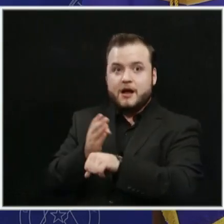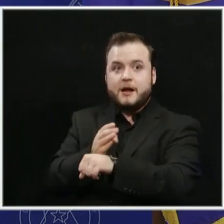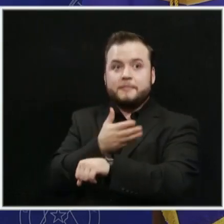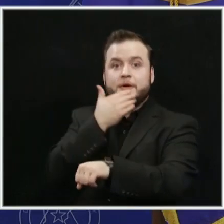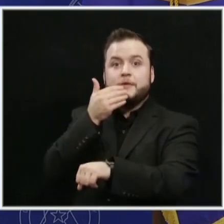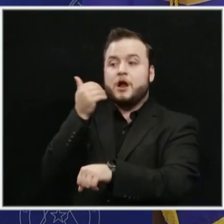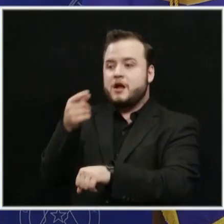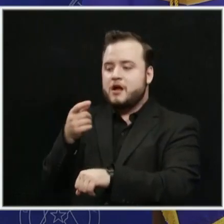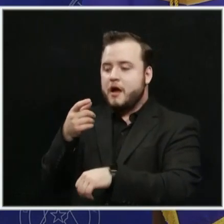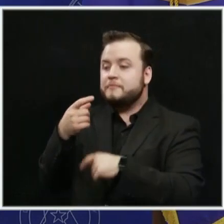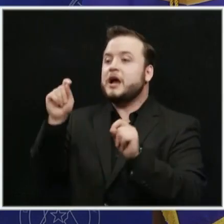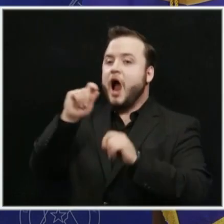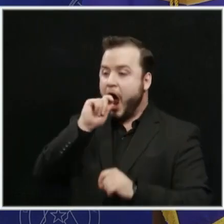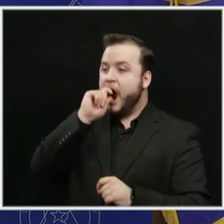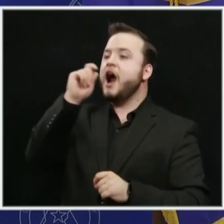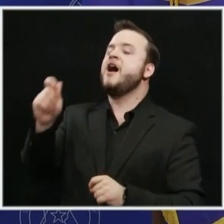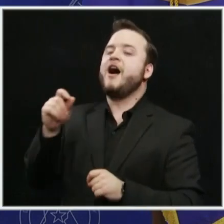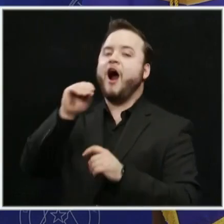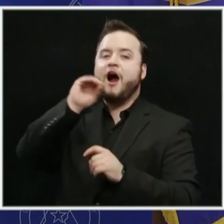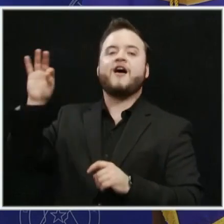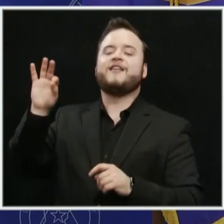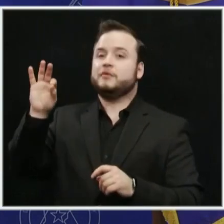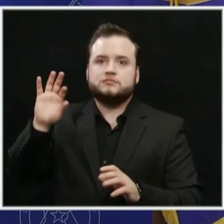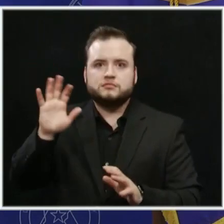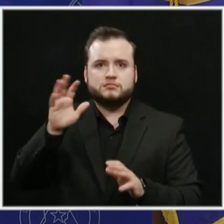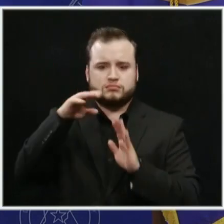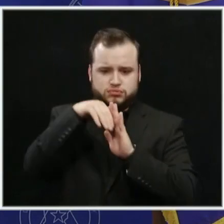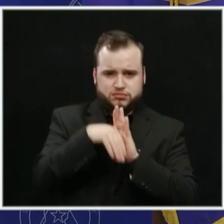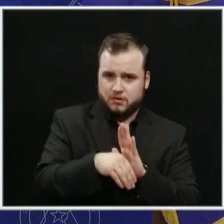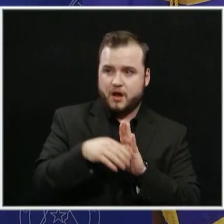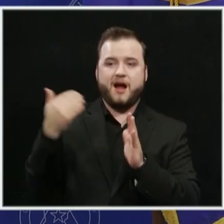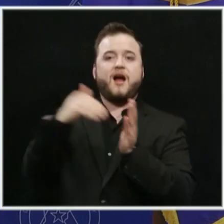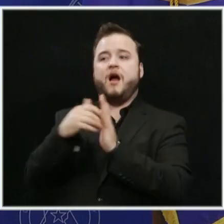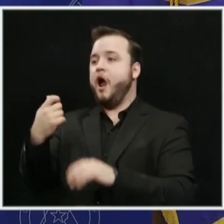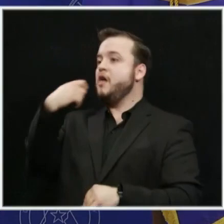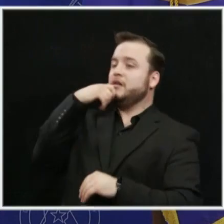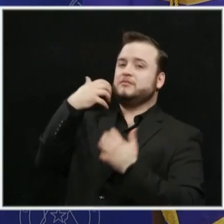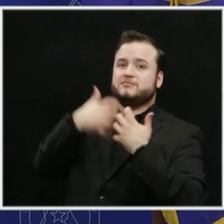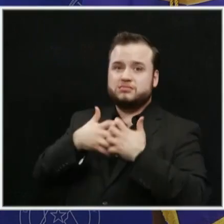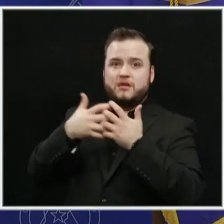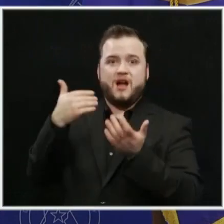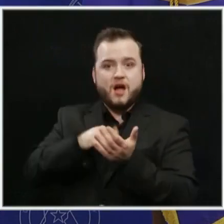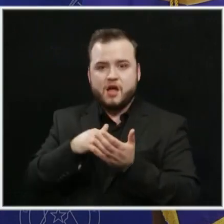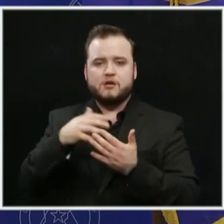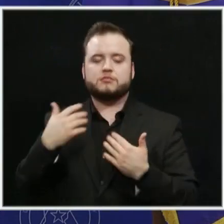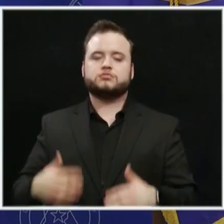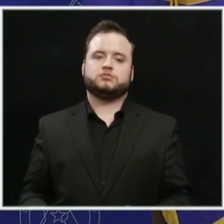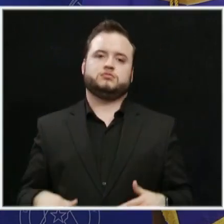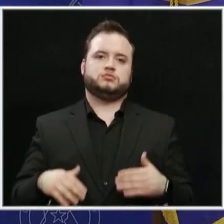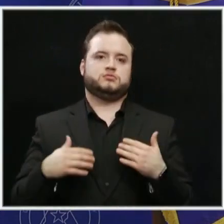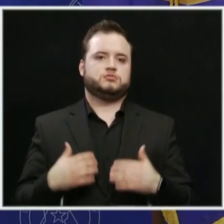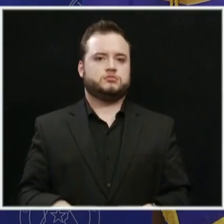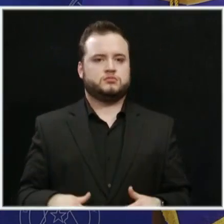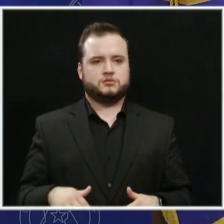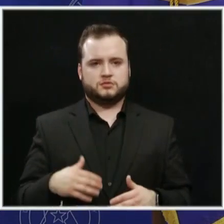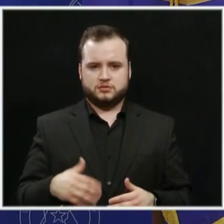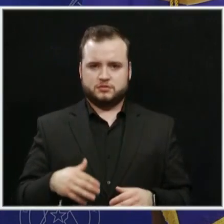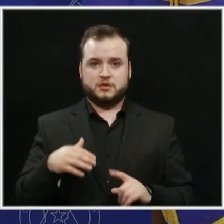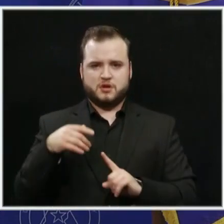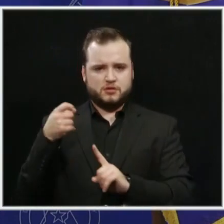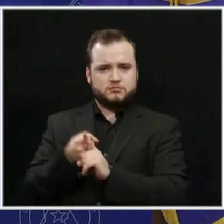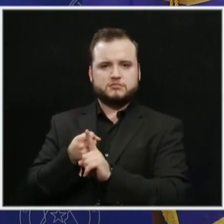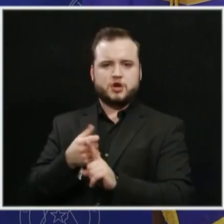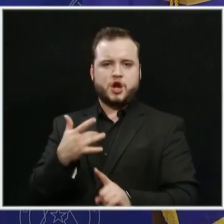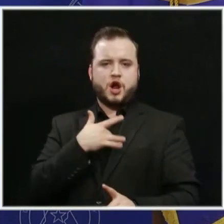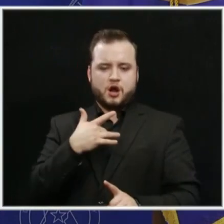This terrible, vicious virus attacks not only the respiratory, but it attacks the heart, and it's